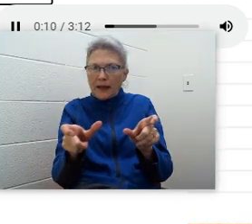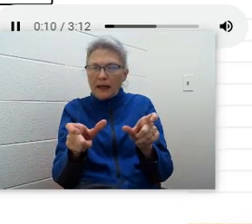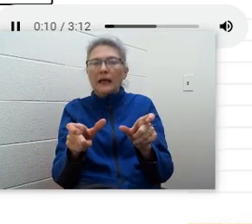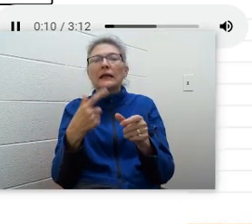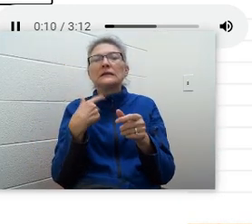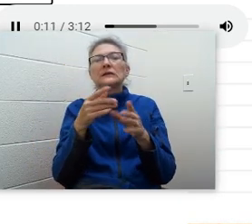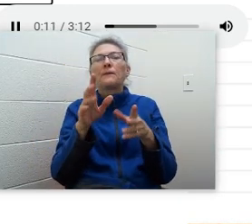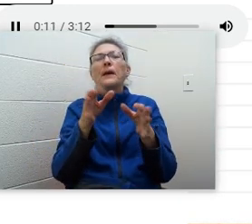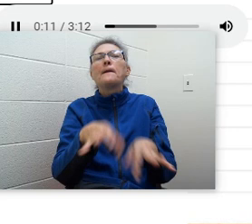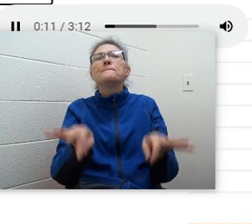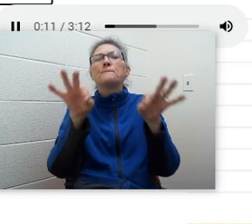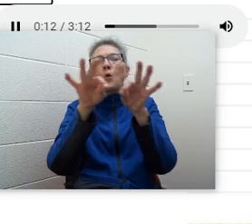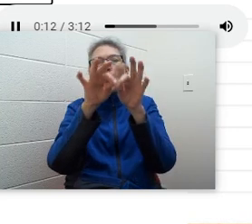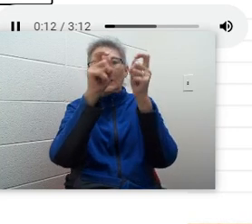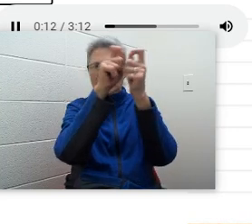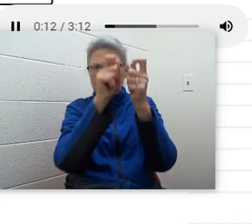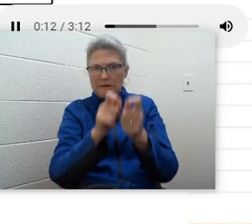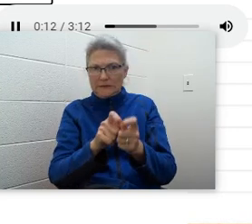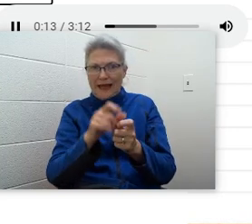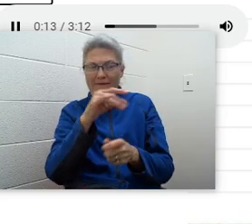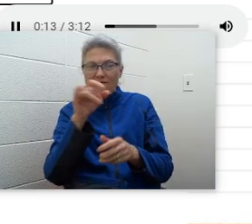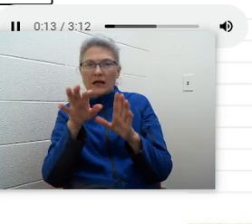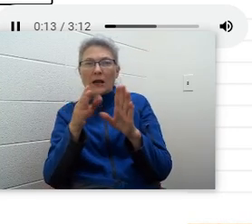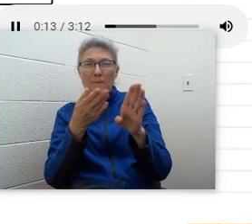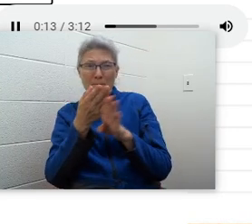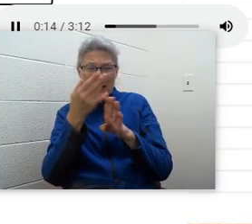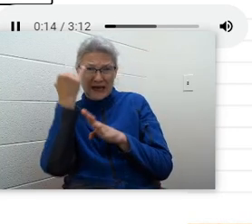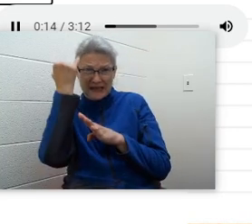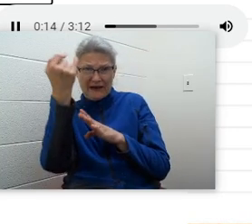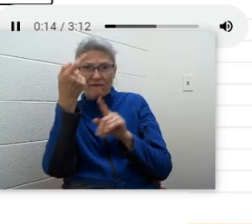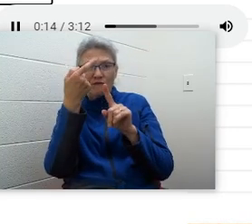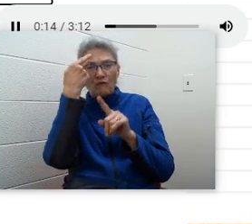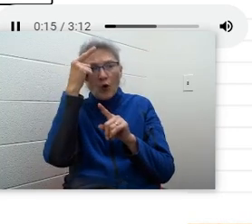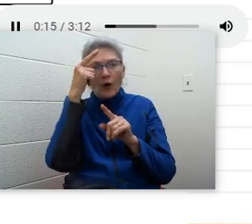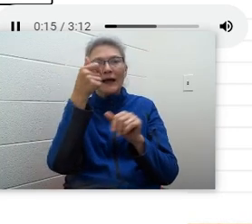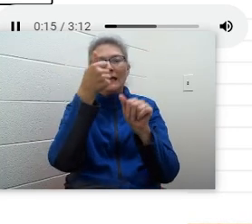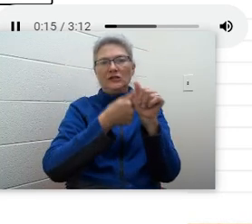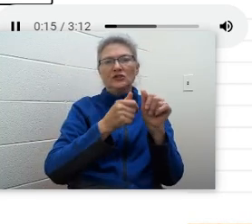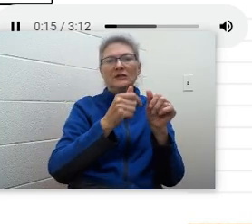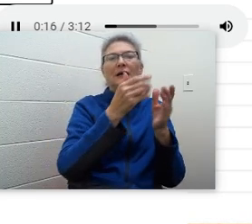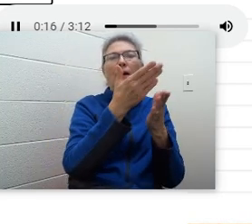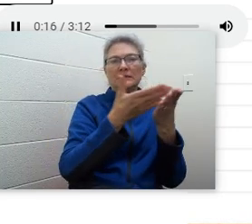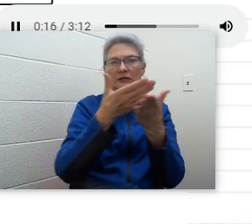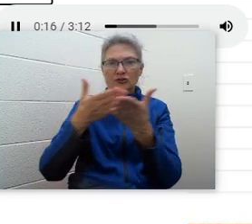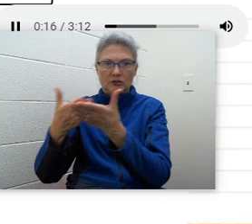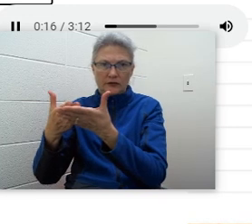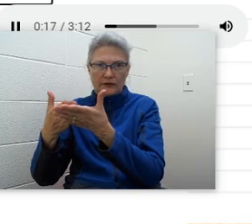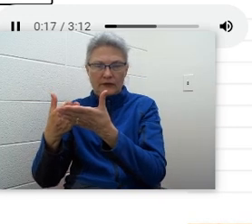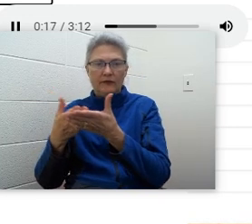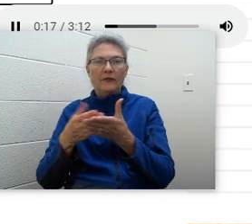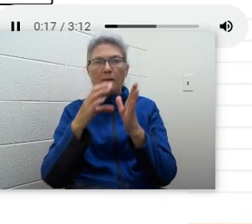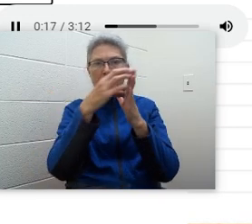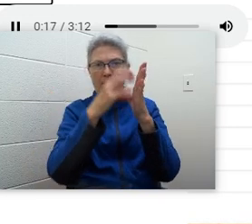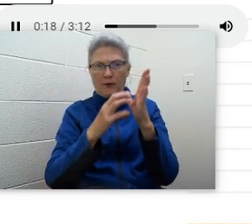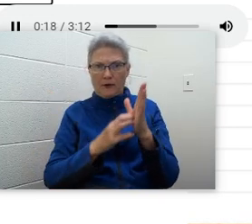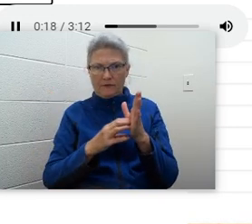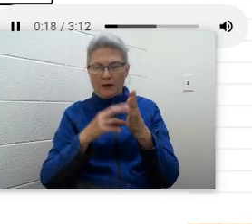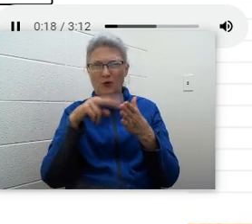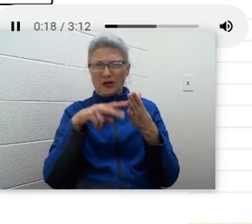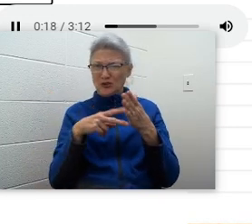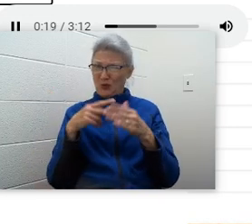some key details and find a main idea for each section that I'm reading so I can really understand it and